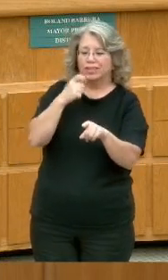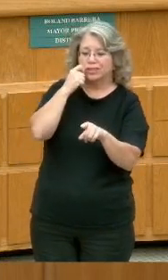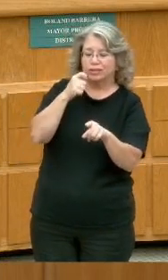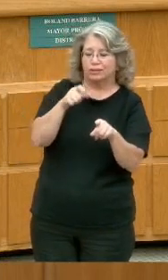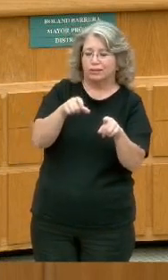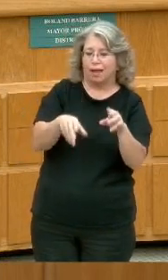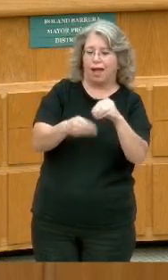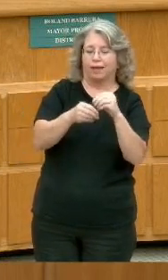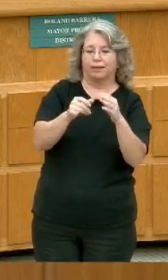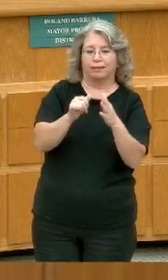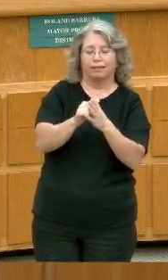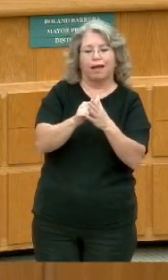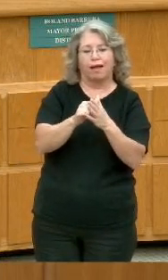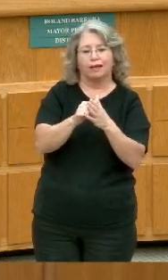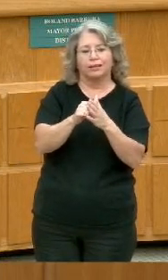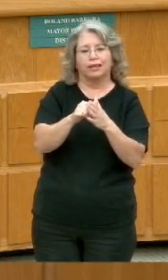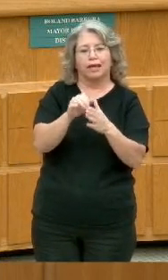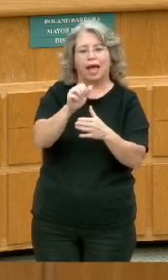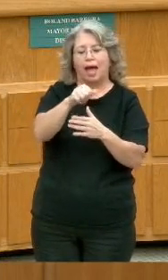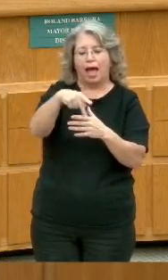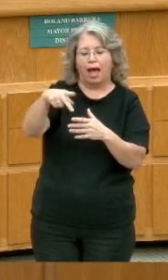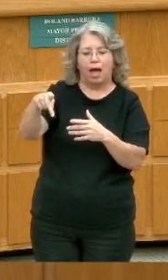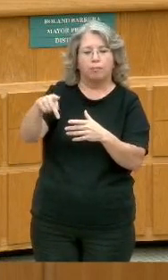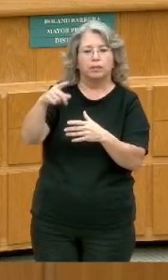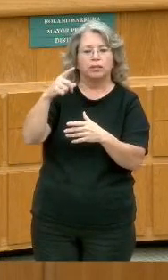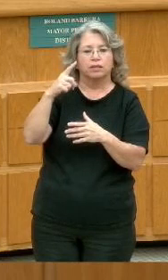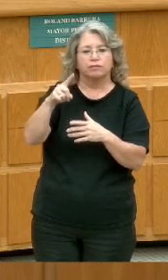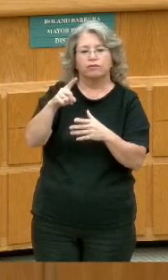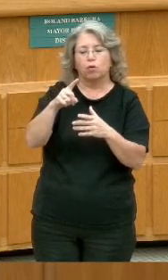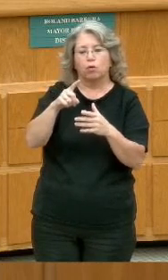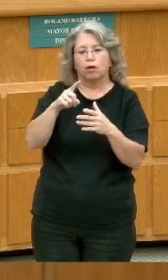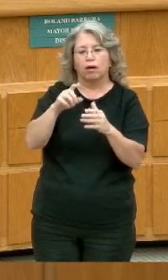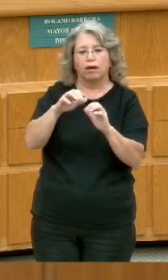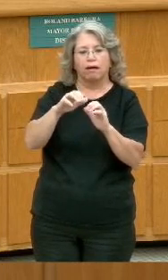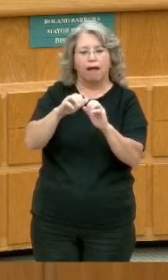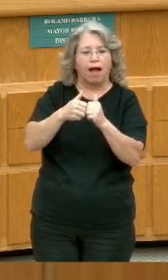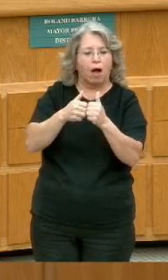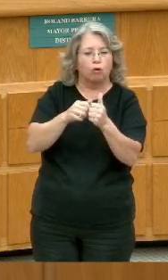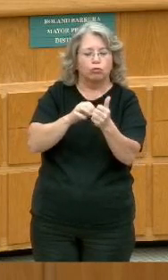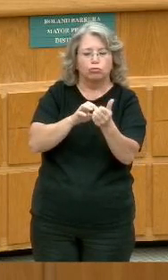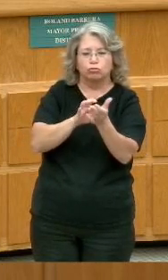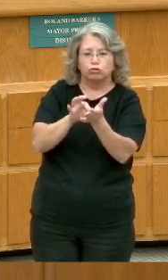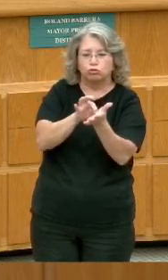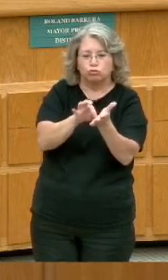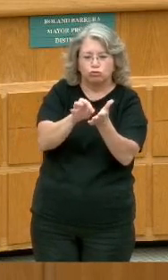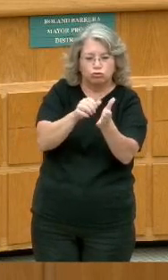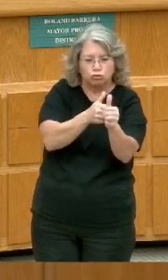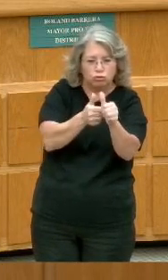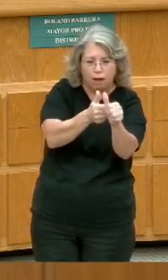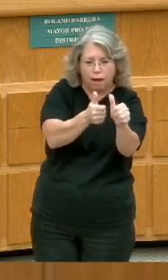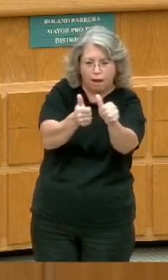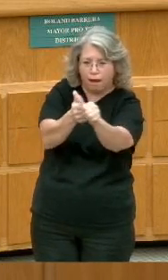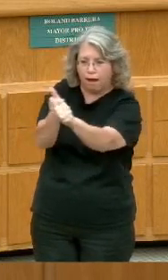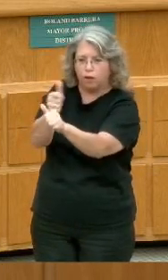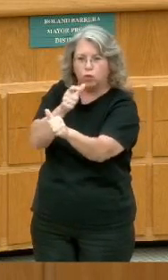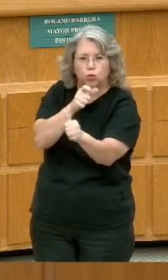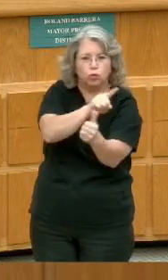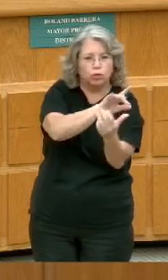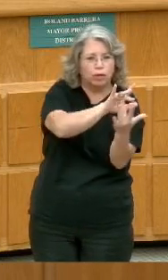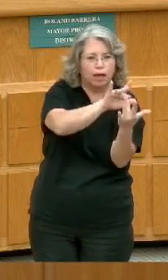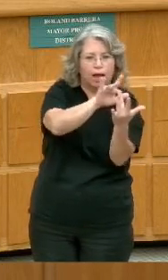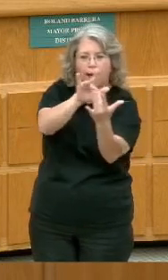talking about. The app helps to track and stop the spread of COVID-19 in Texas. On this app, if you go